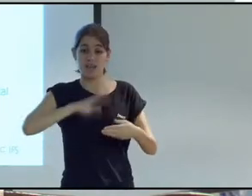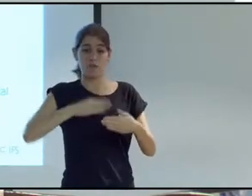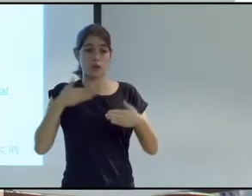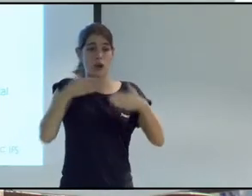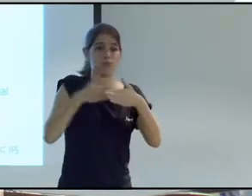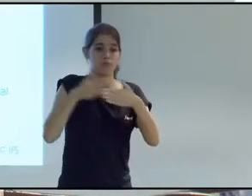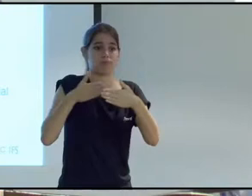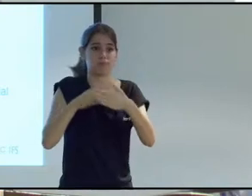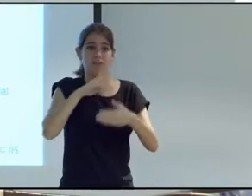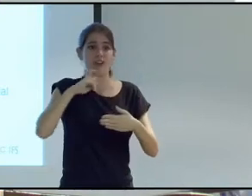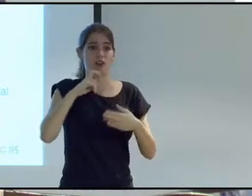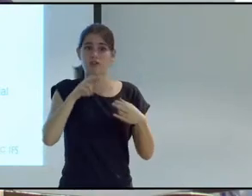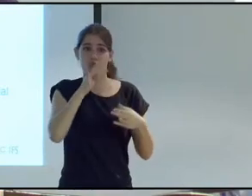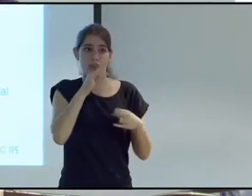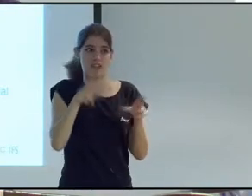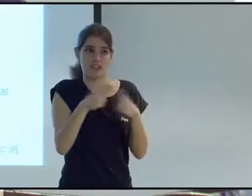means that